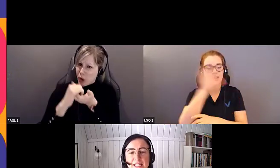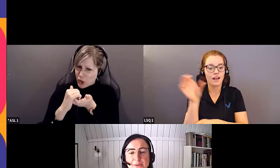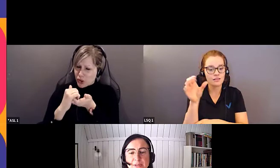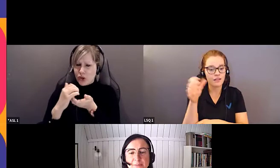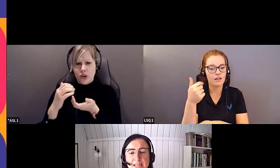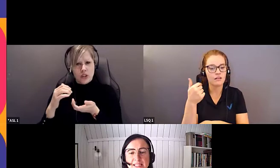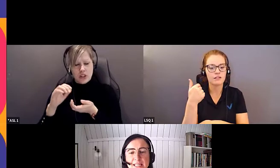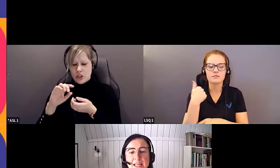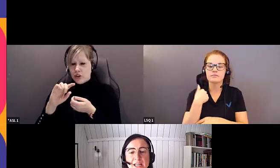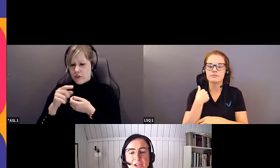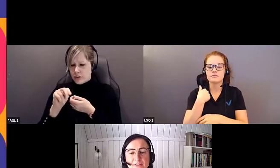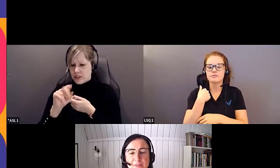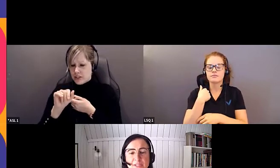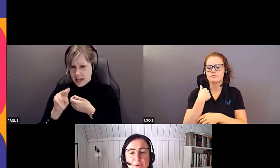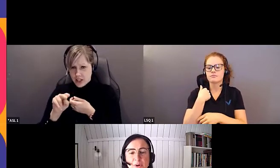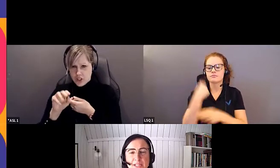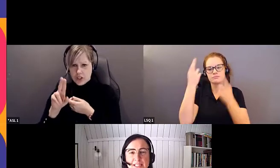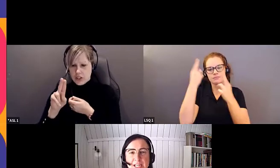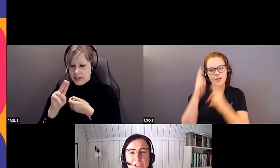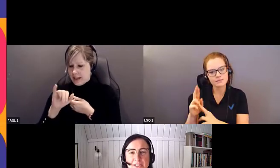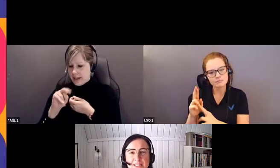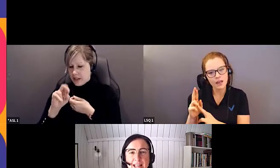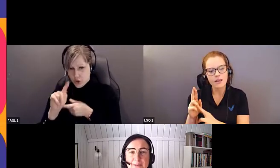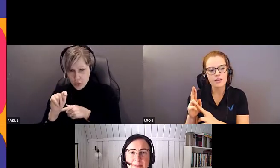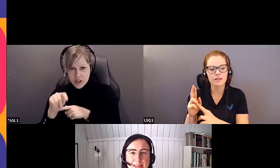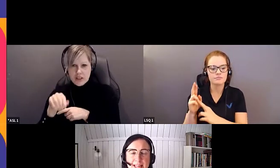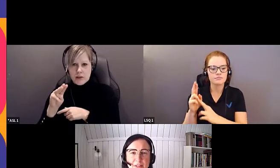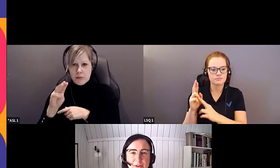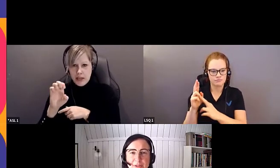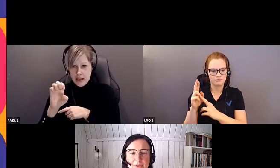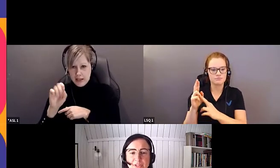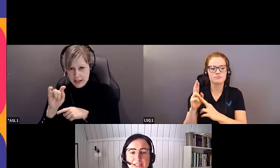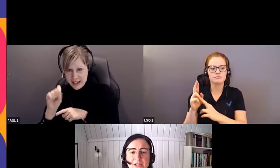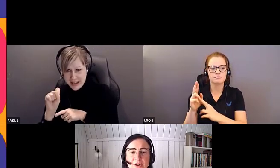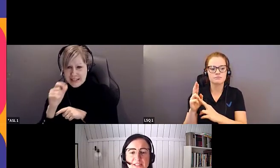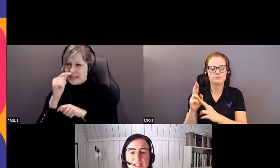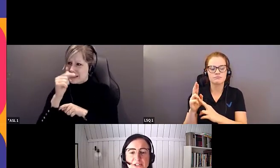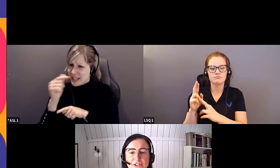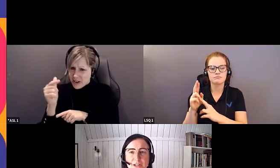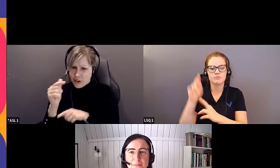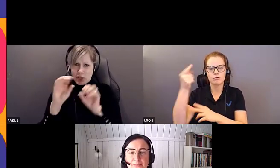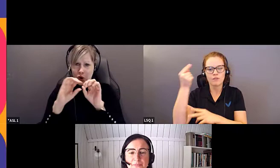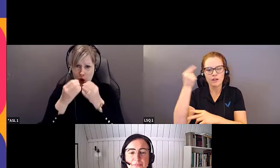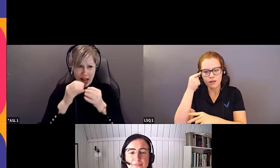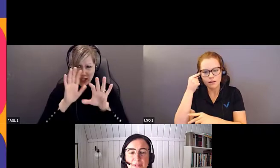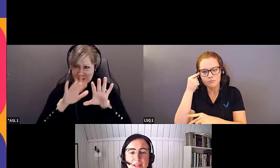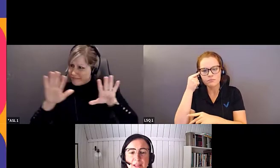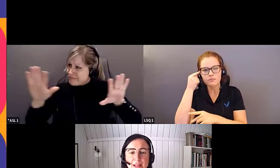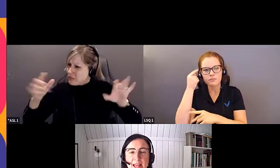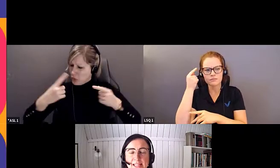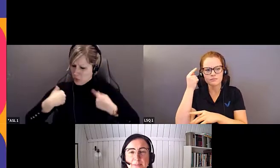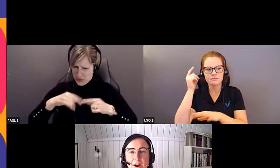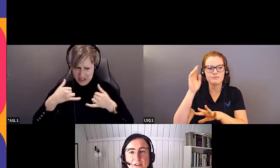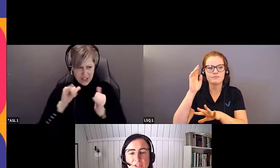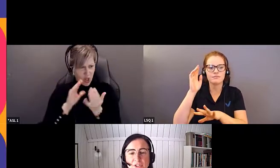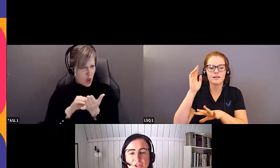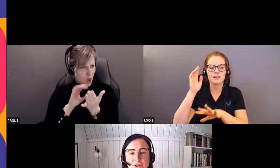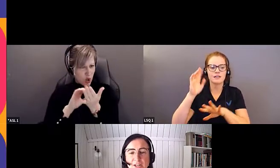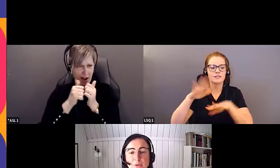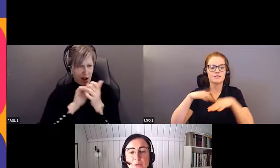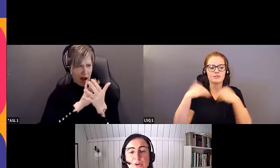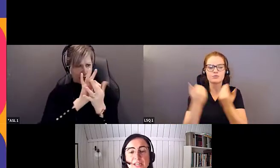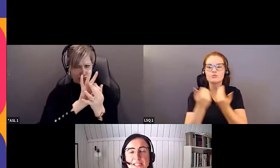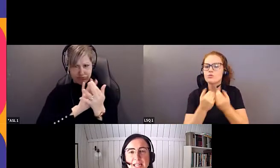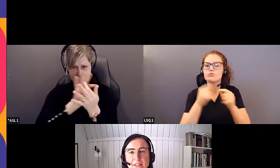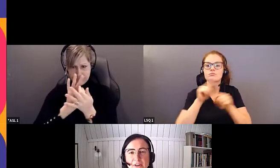Nations, Inuit, Métis, governments, organizations, and many other communities across the country. As part of this